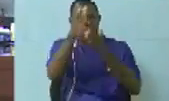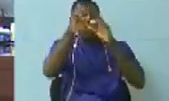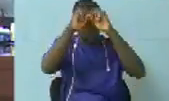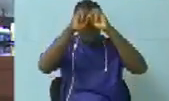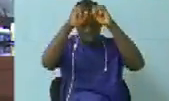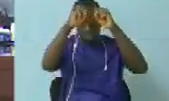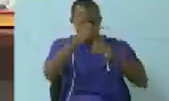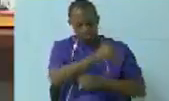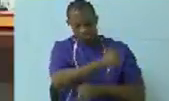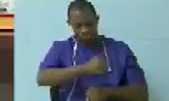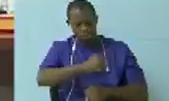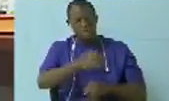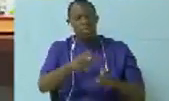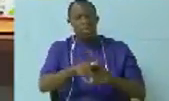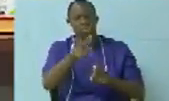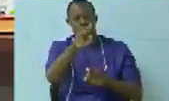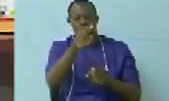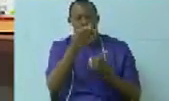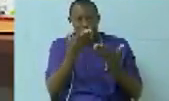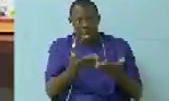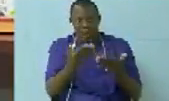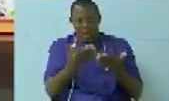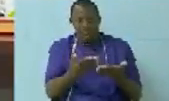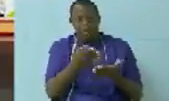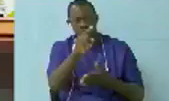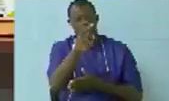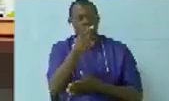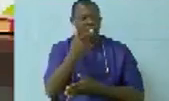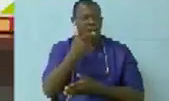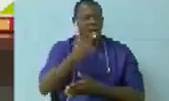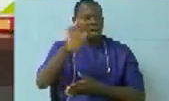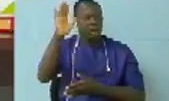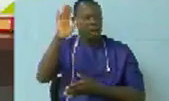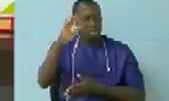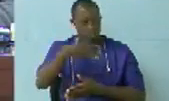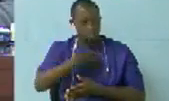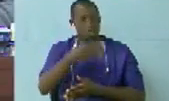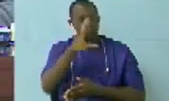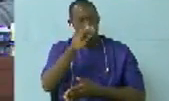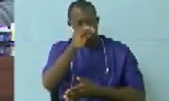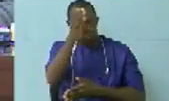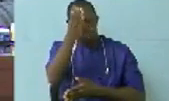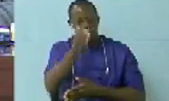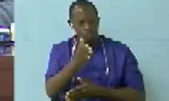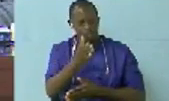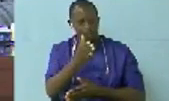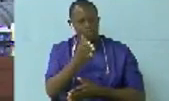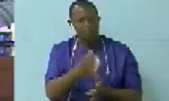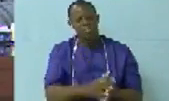You have sworn an oath to speak the truth.